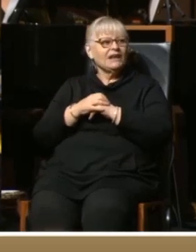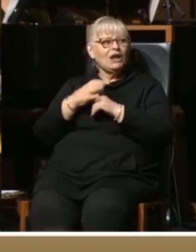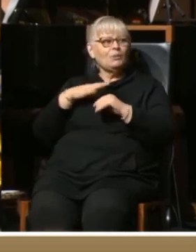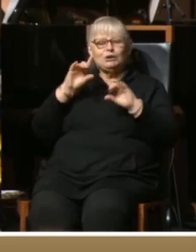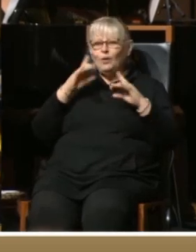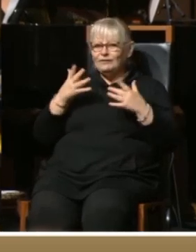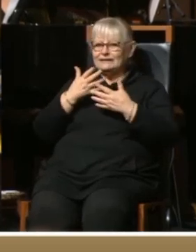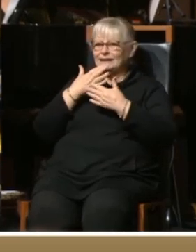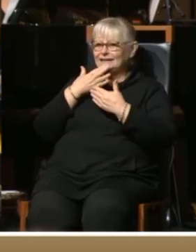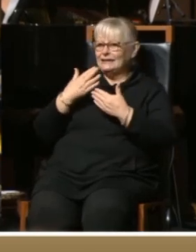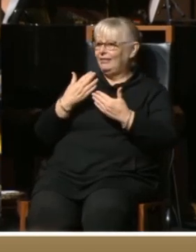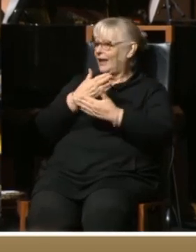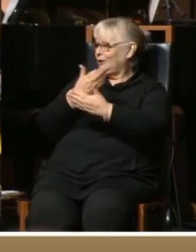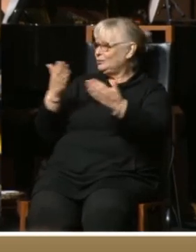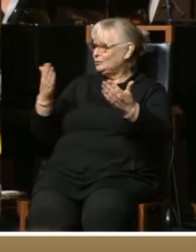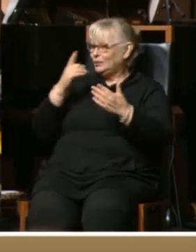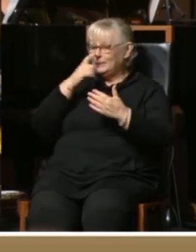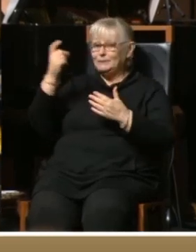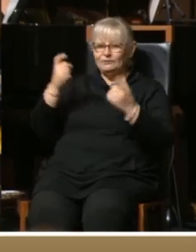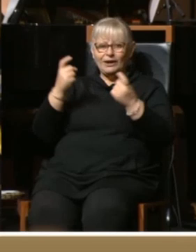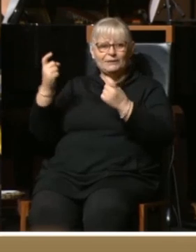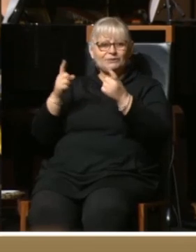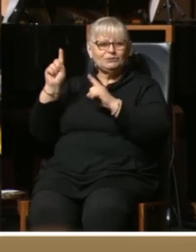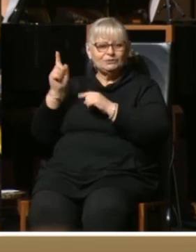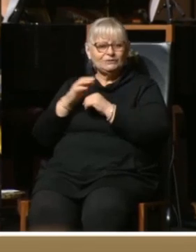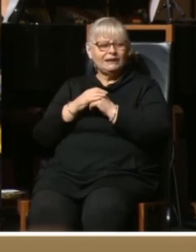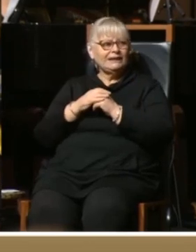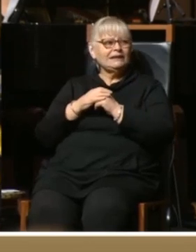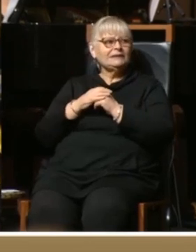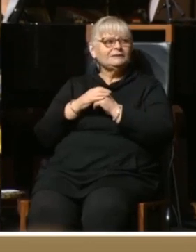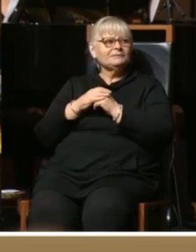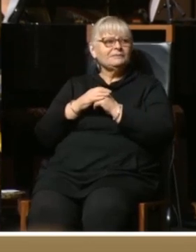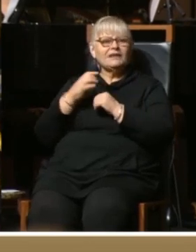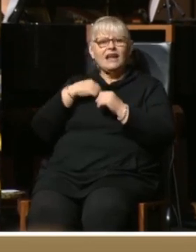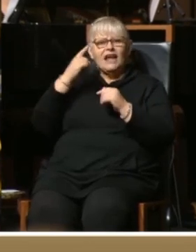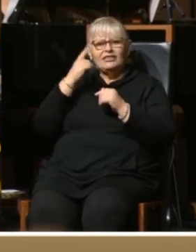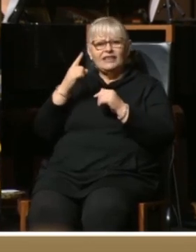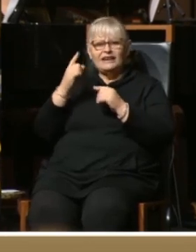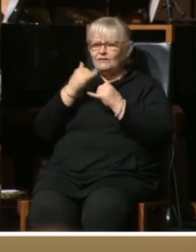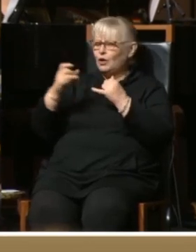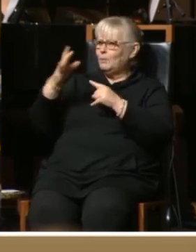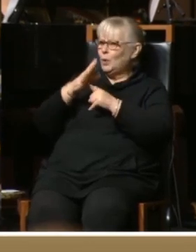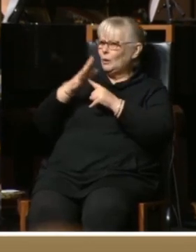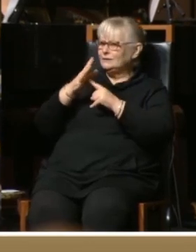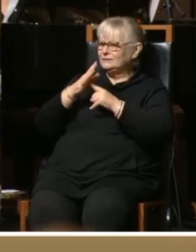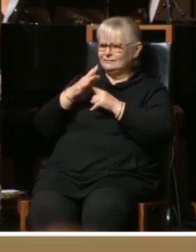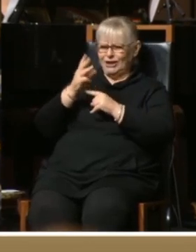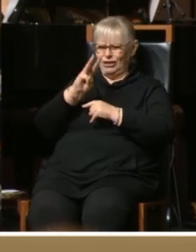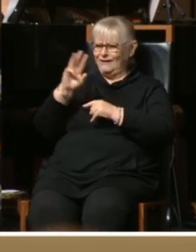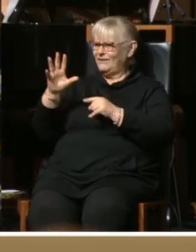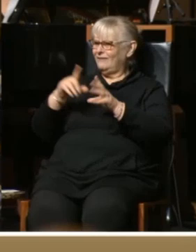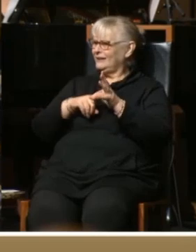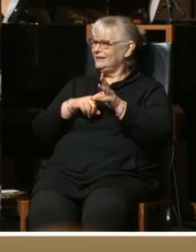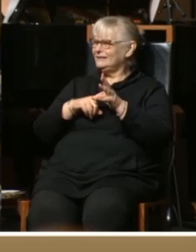our audience and members of the public for joining us today. And I think milestones such as 35 years are